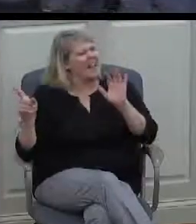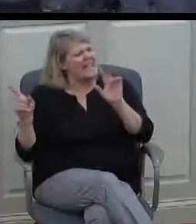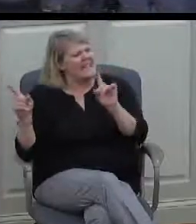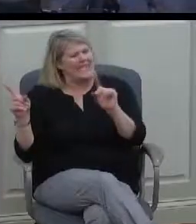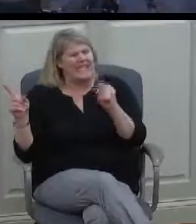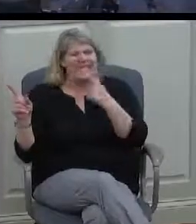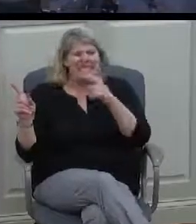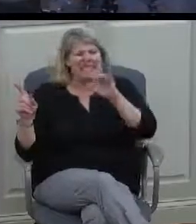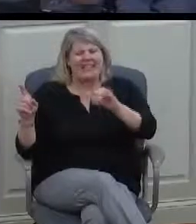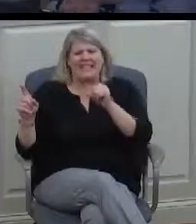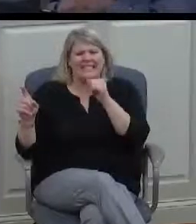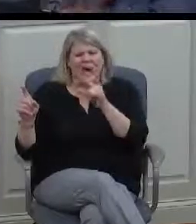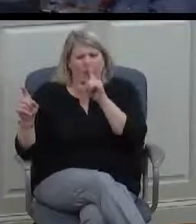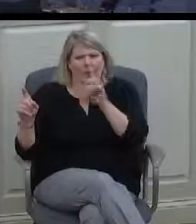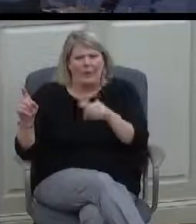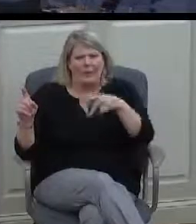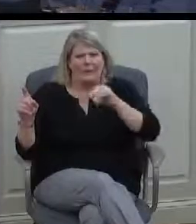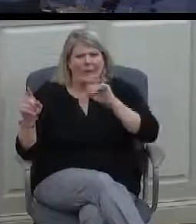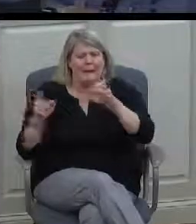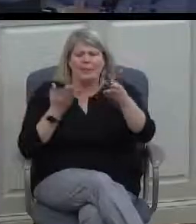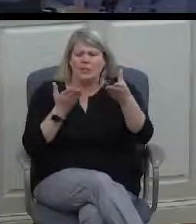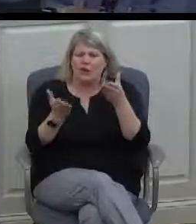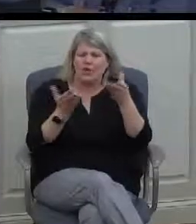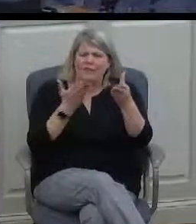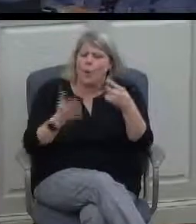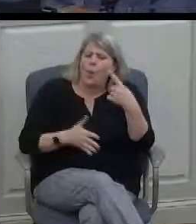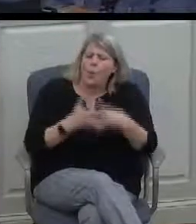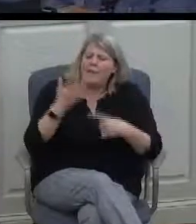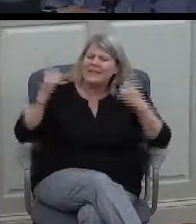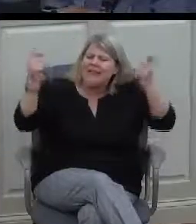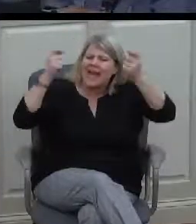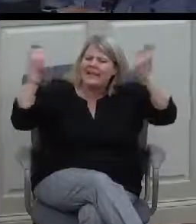a public service Okay. this Friday. So what's the anniversary, Chief?